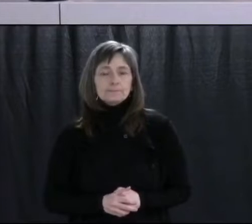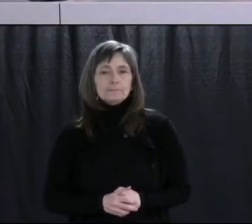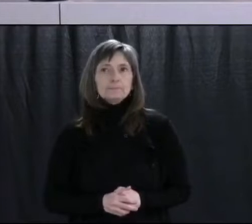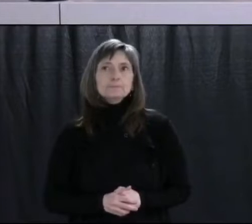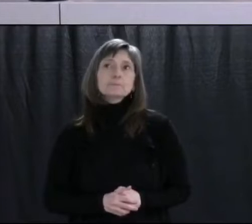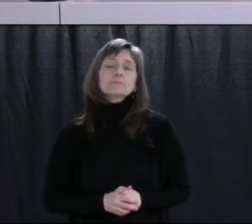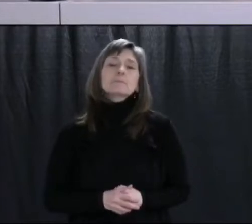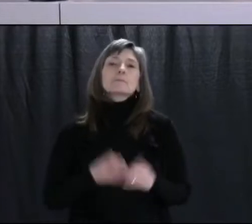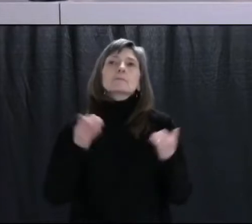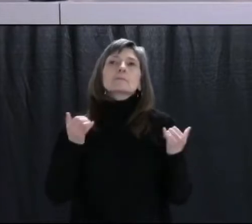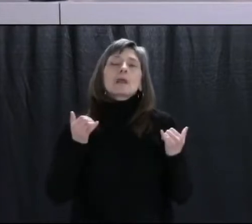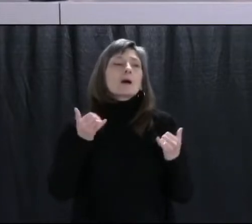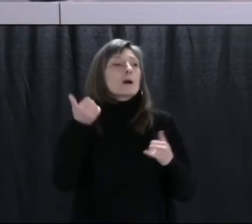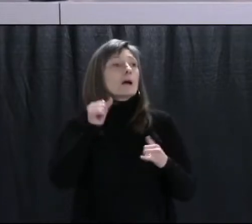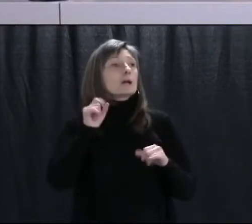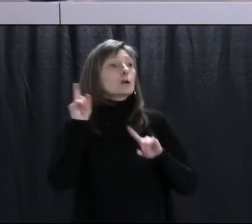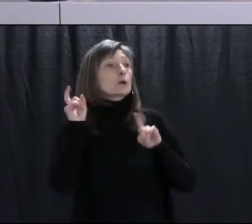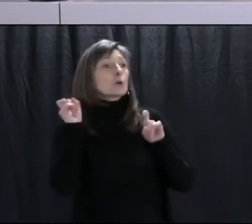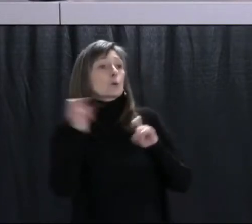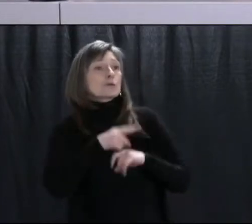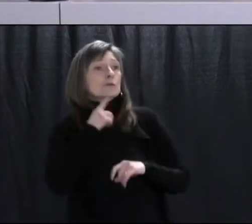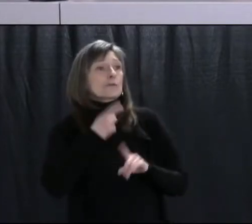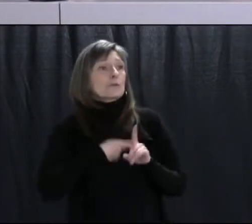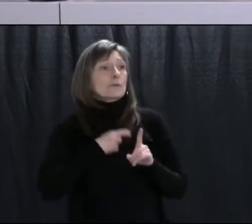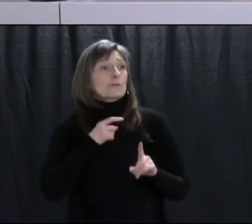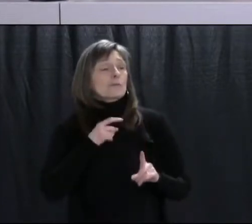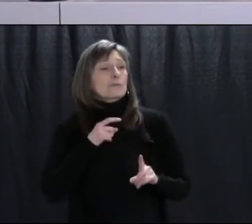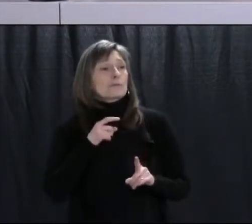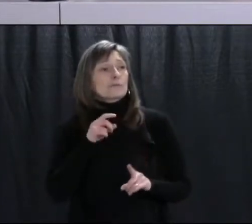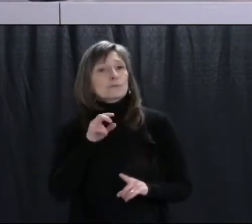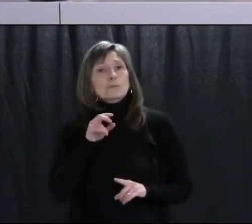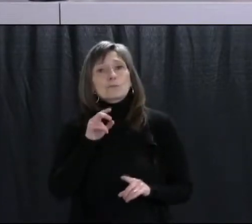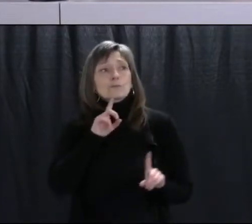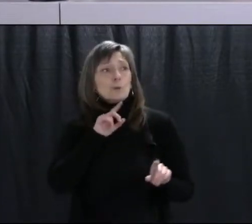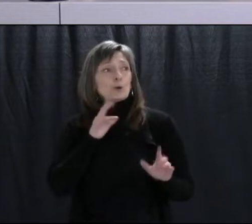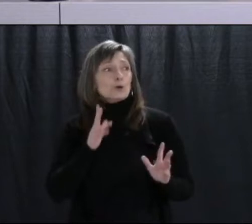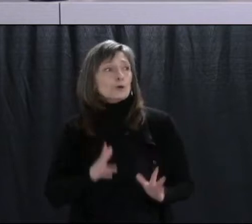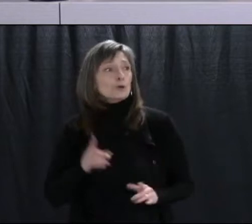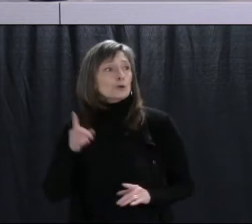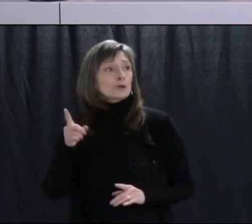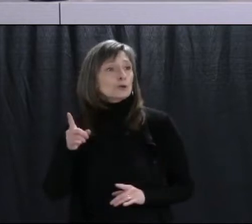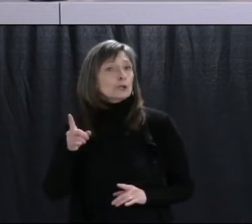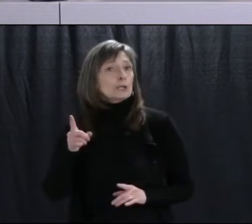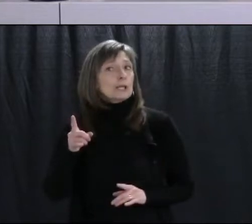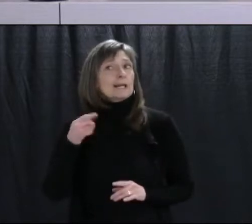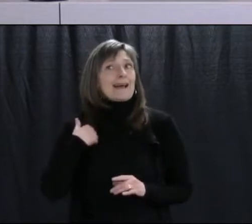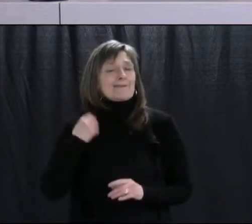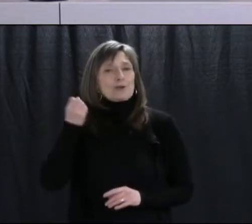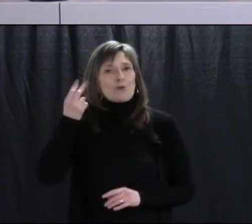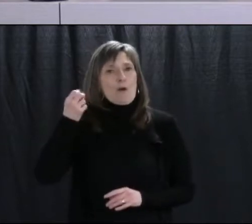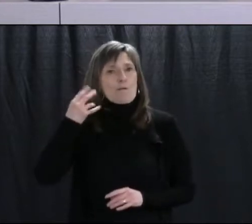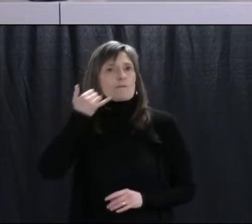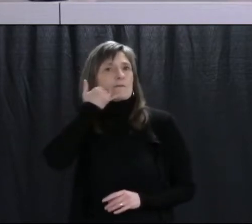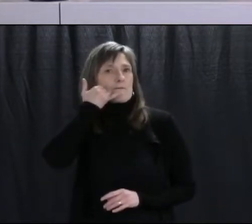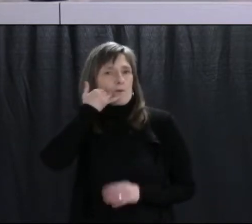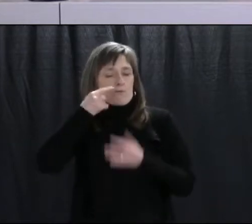We will now take questions from reporters, and I would like to remind the Premier, the Minister, and the Doctor that we have 12 reporters who are on the